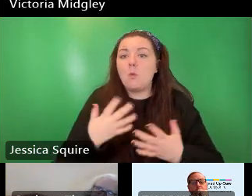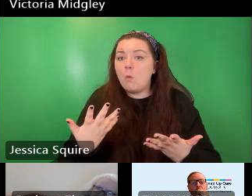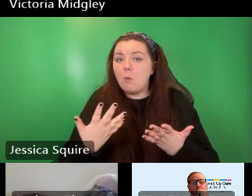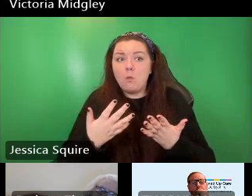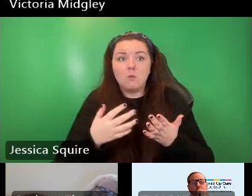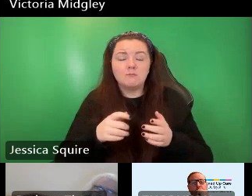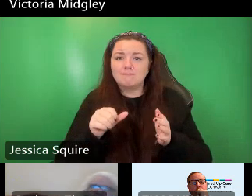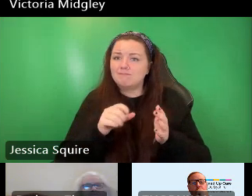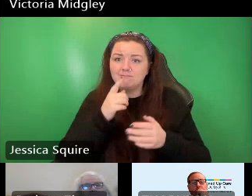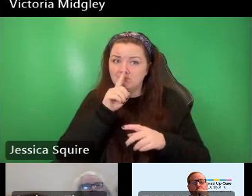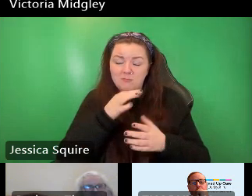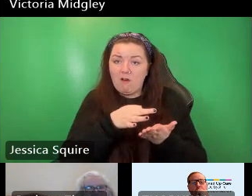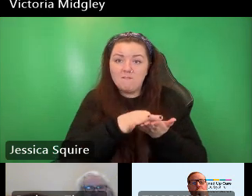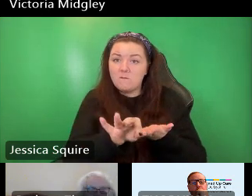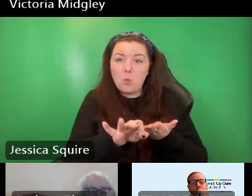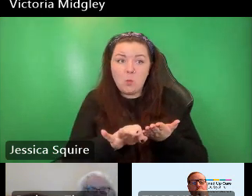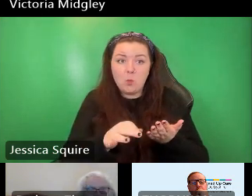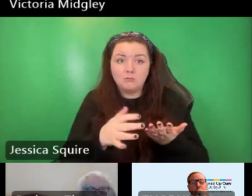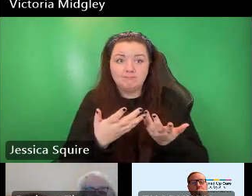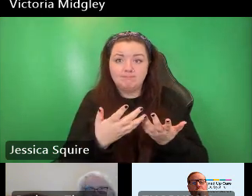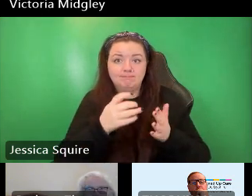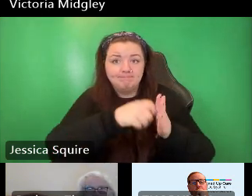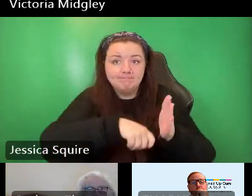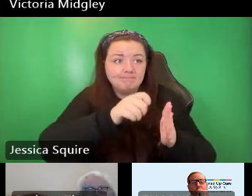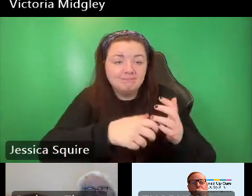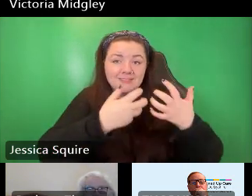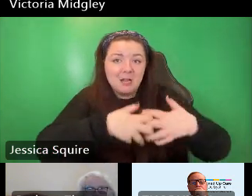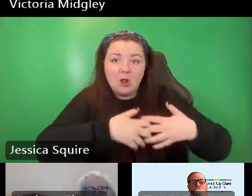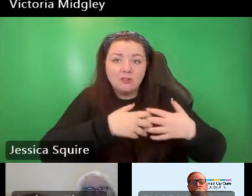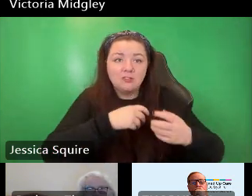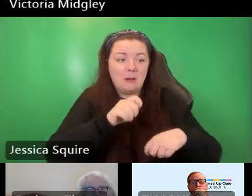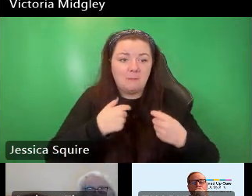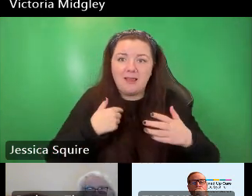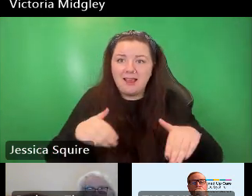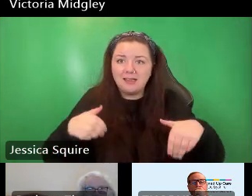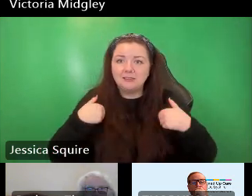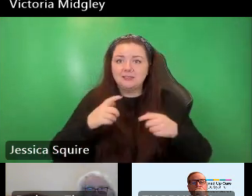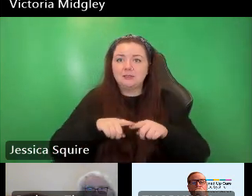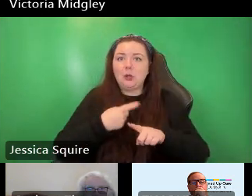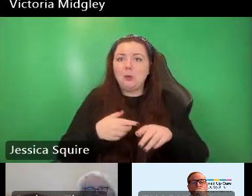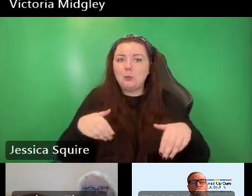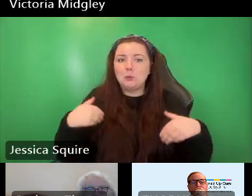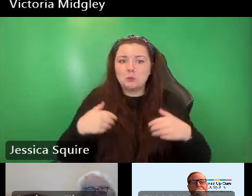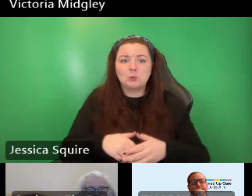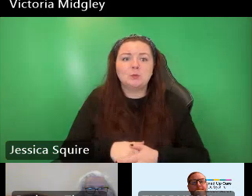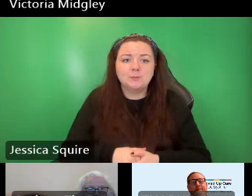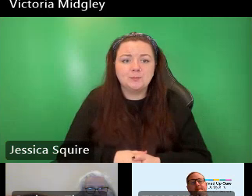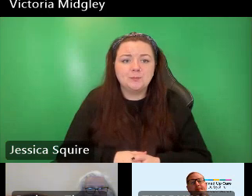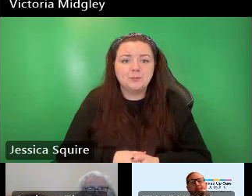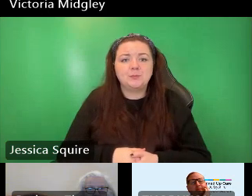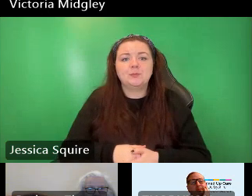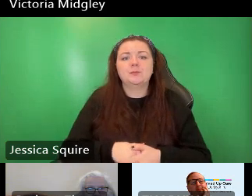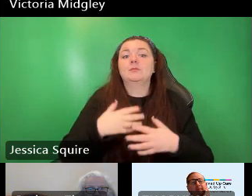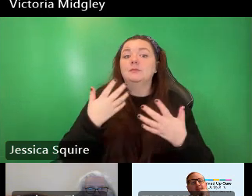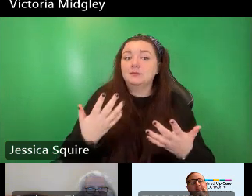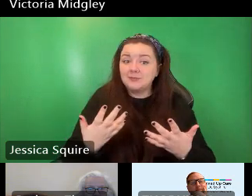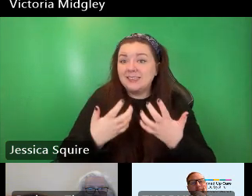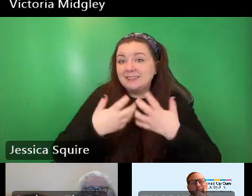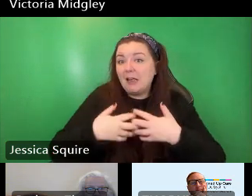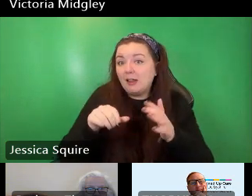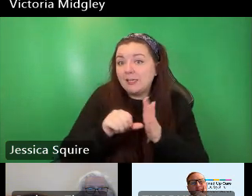tools as well, and that leads to part of exclusion. Reliability issues, well, we've had a few gremlins today, haven't we? So there are some questions just